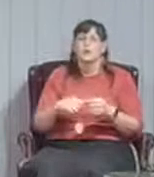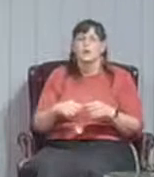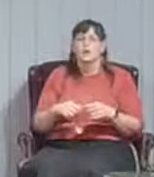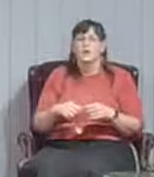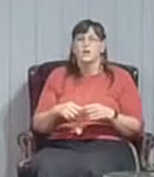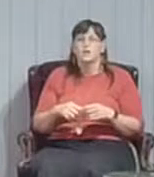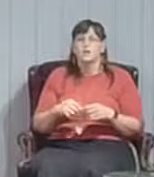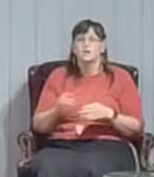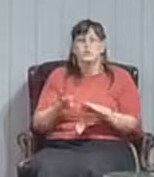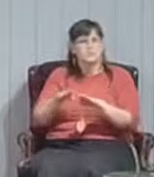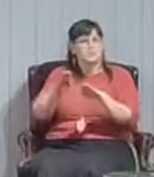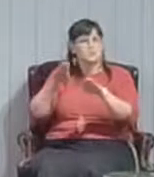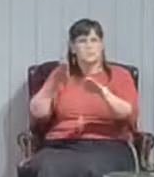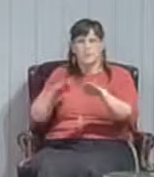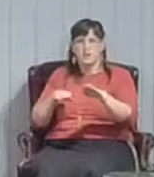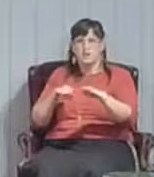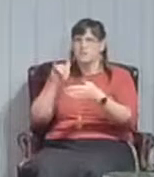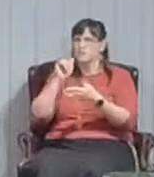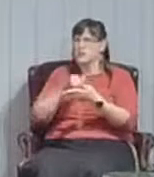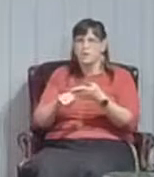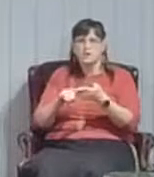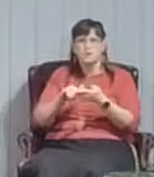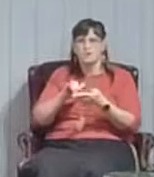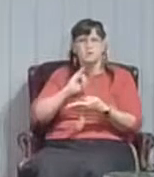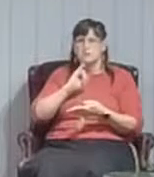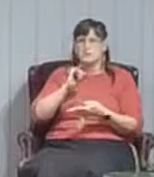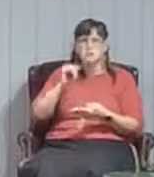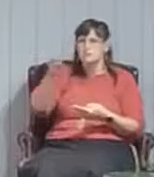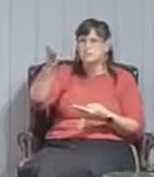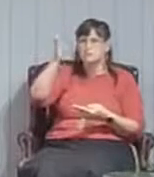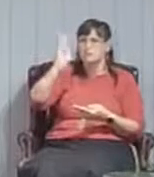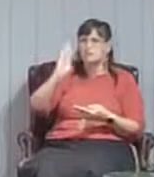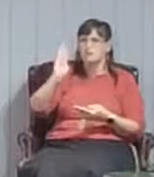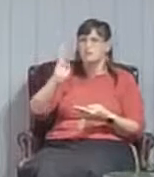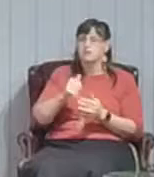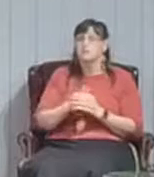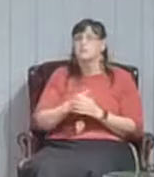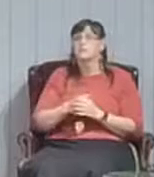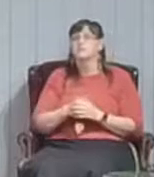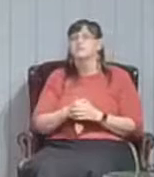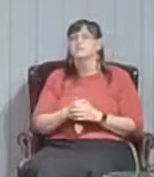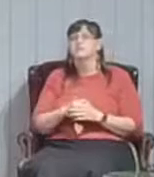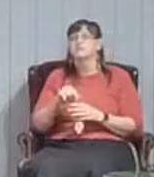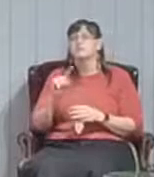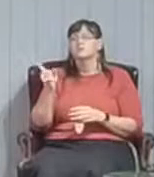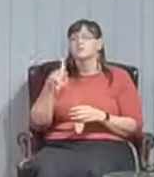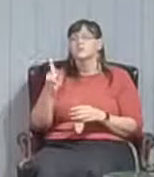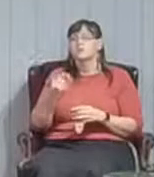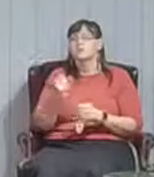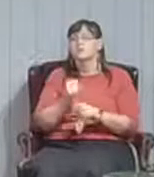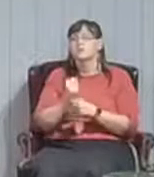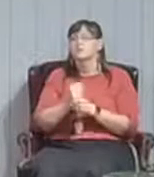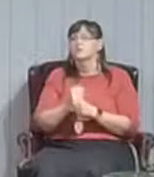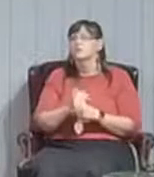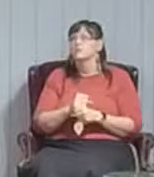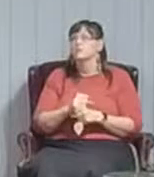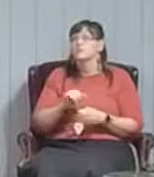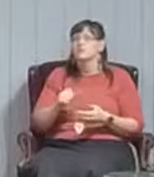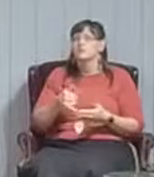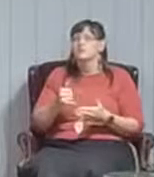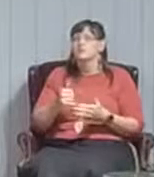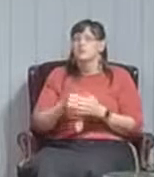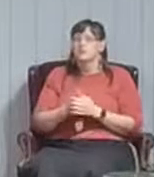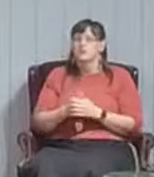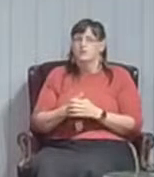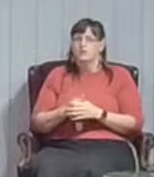step back. That isn't God. something gets you, you know, let's just buy into some